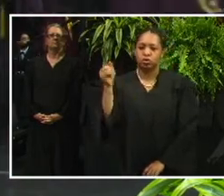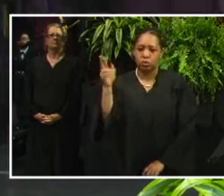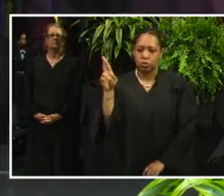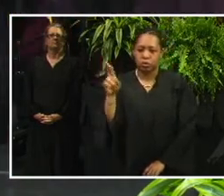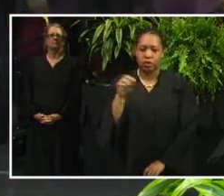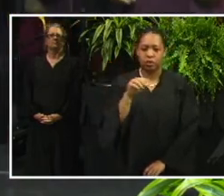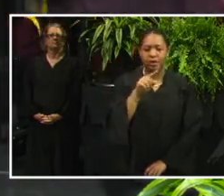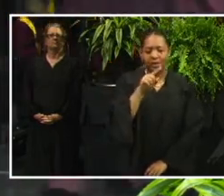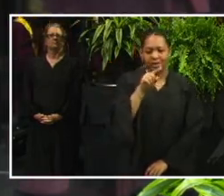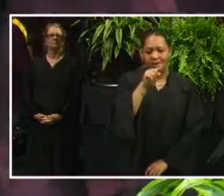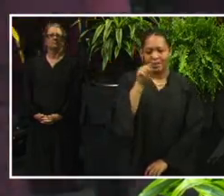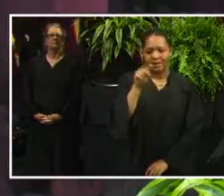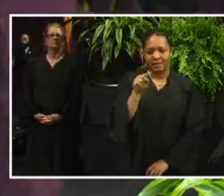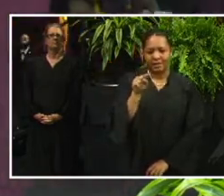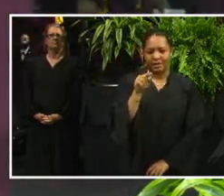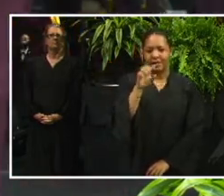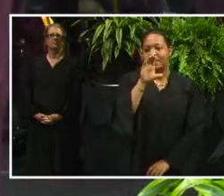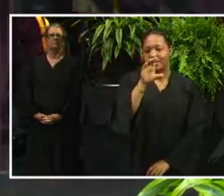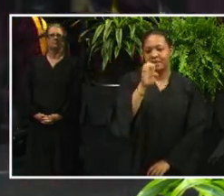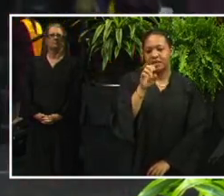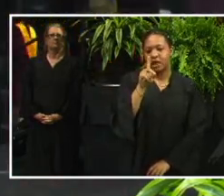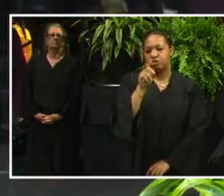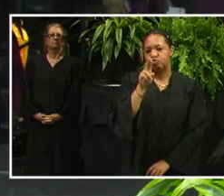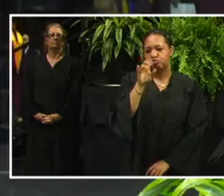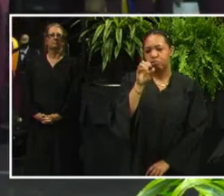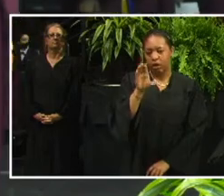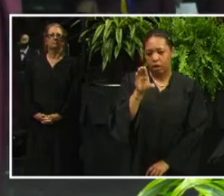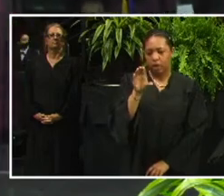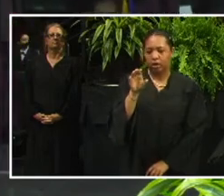Cedric Latavion Walton Jr.